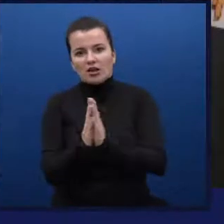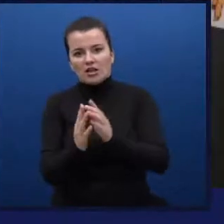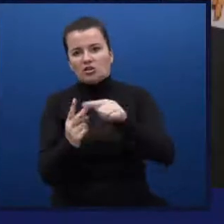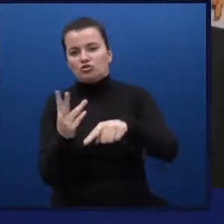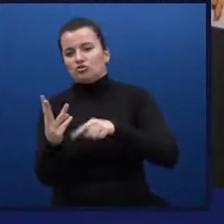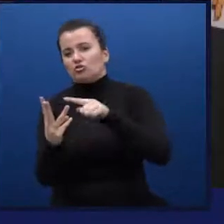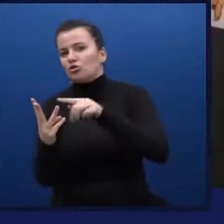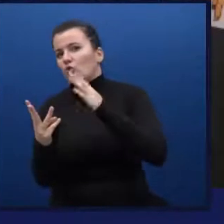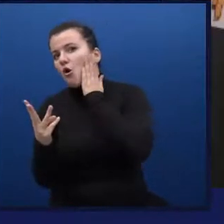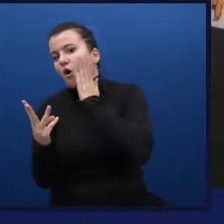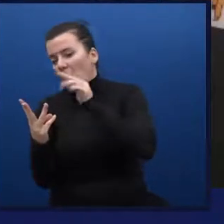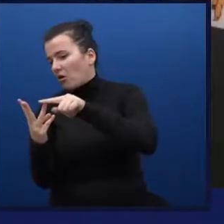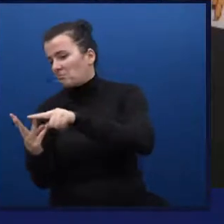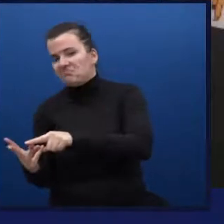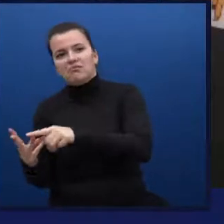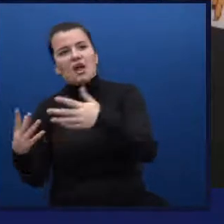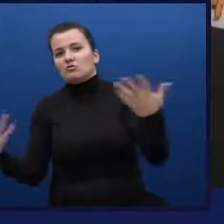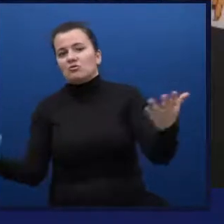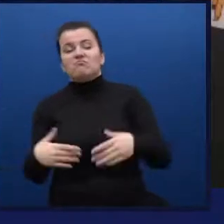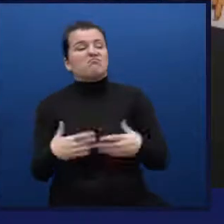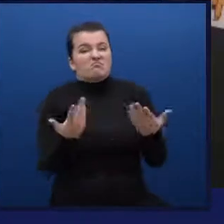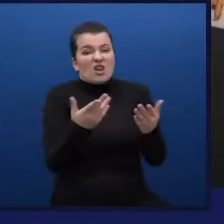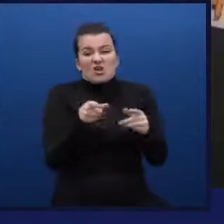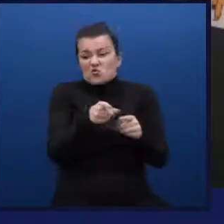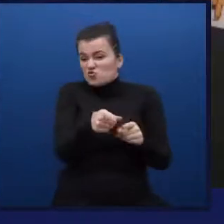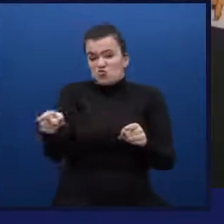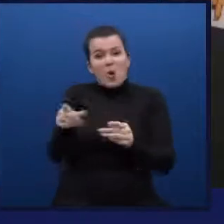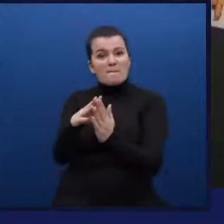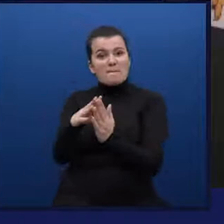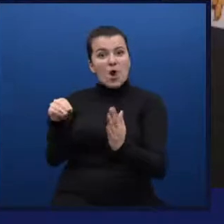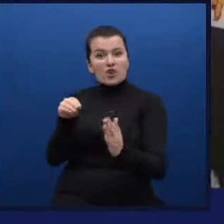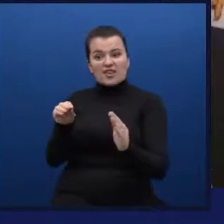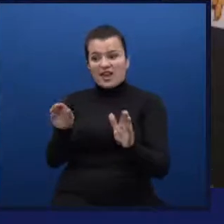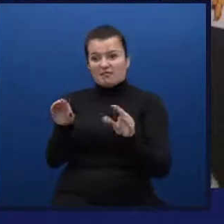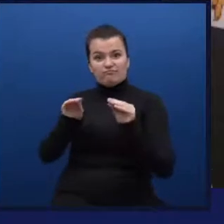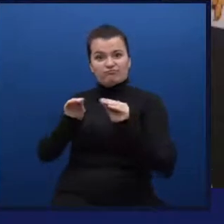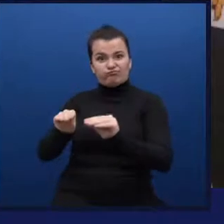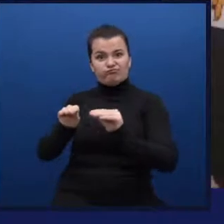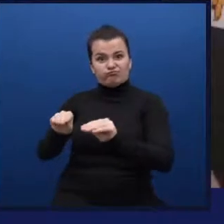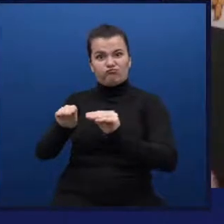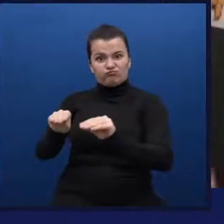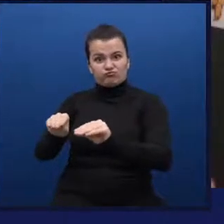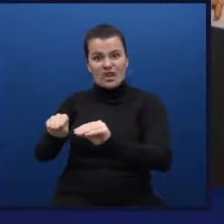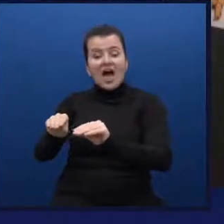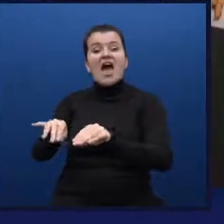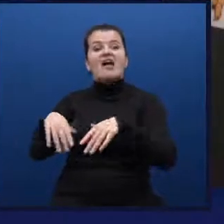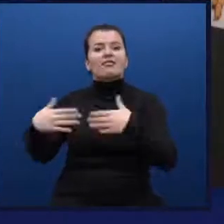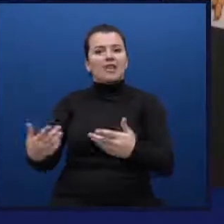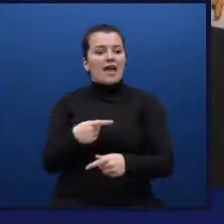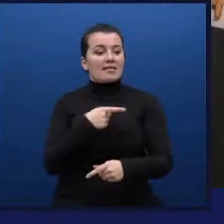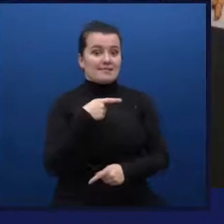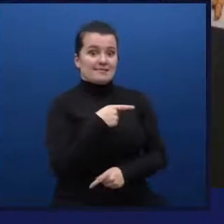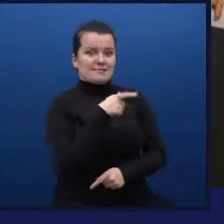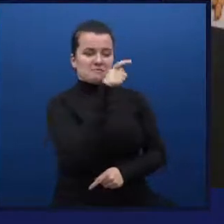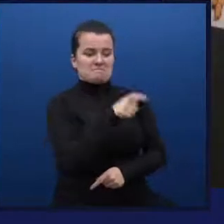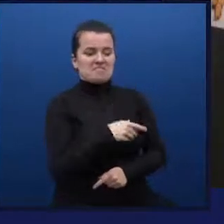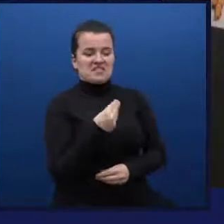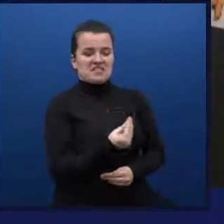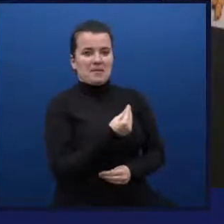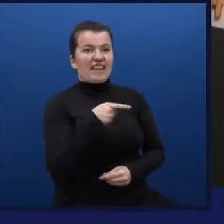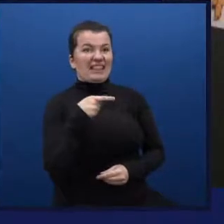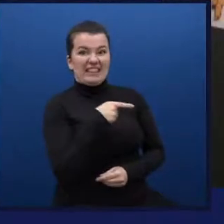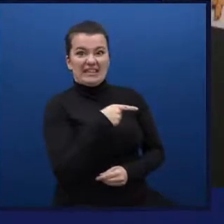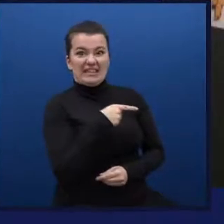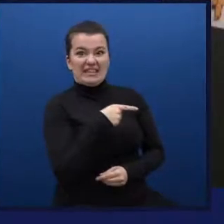Just a simple, like, invent a person and make it so that it's exactly the thing that you do not want to discriminate. Put it in